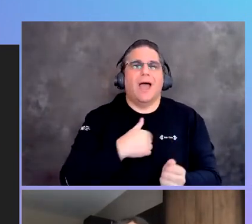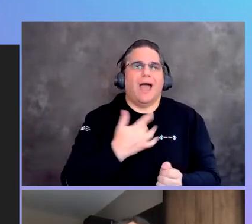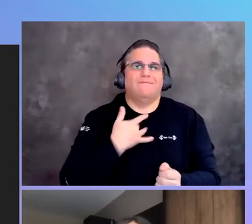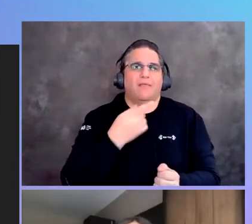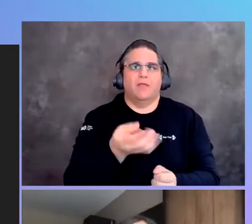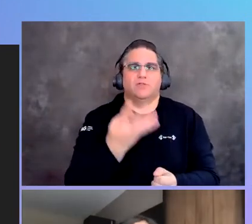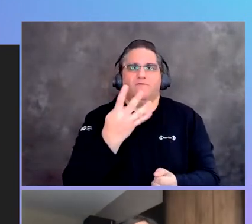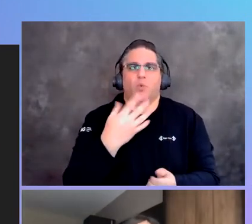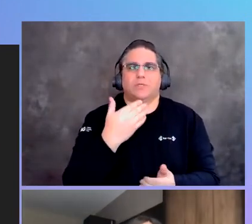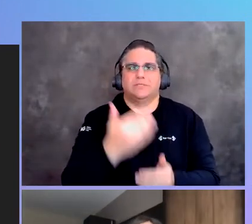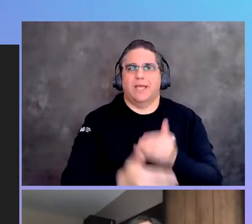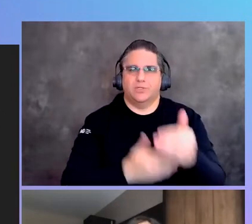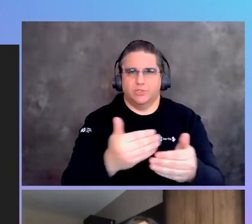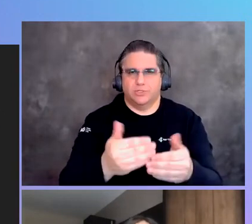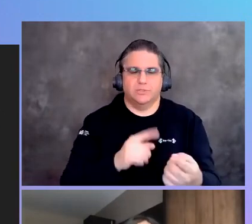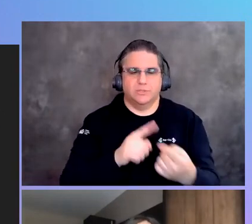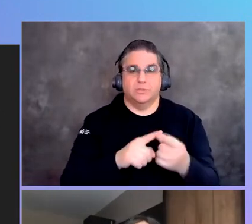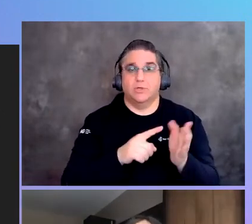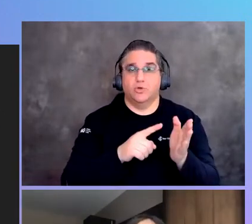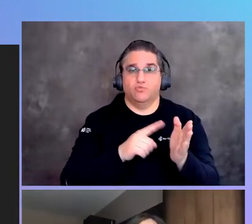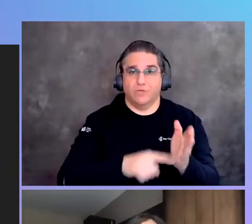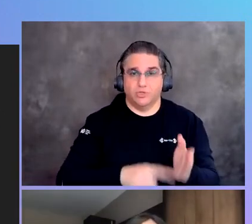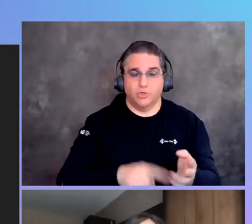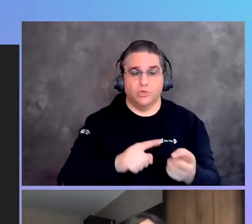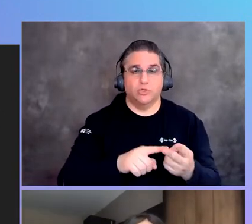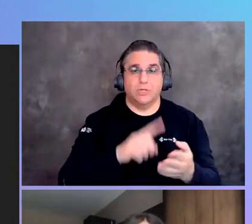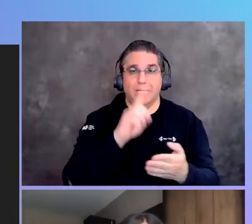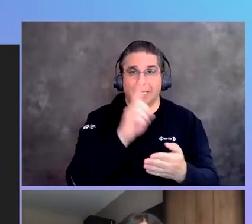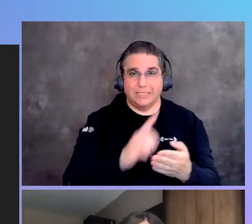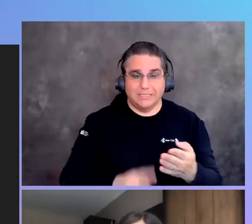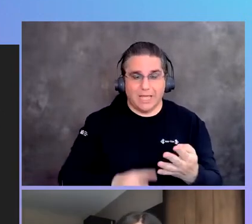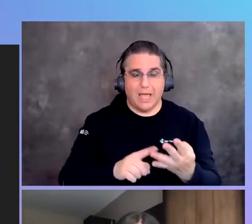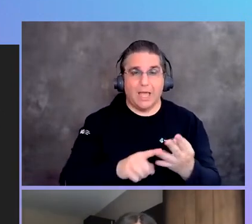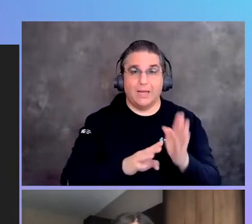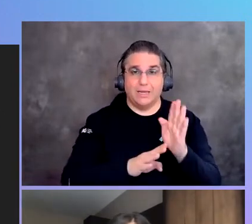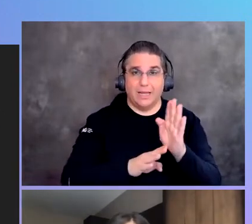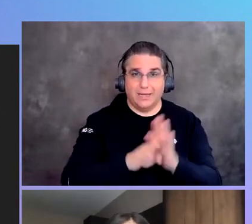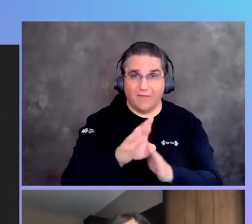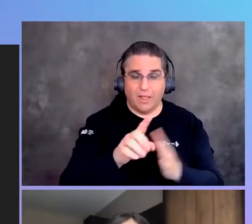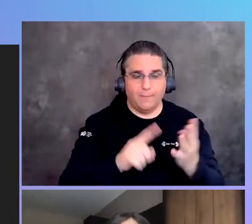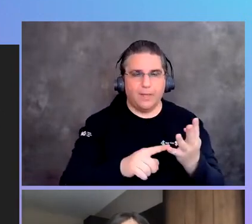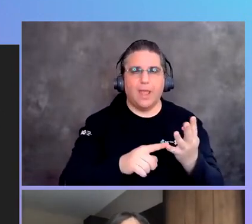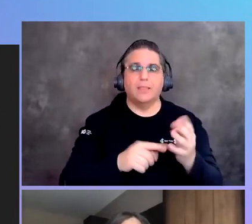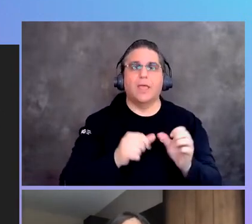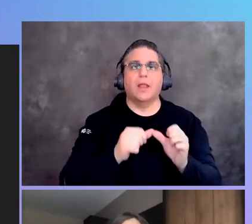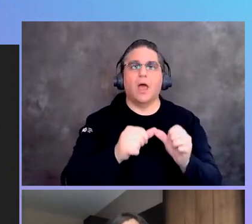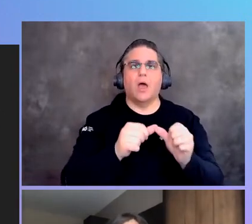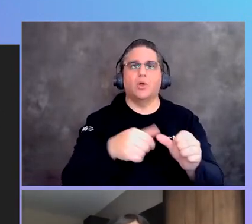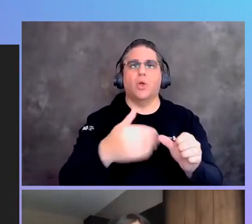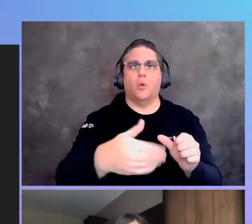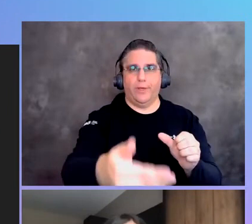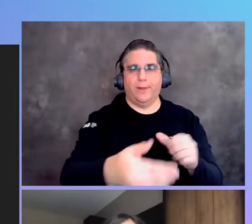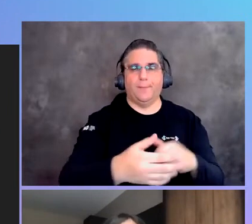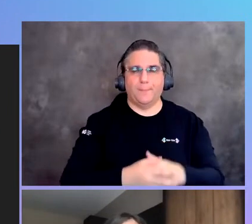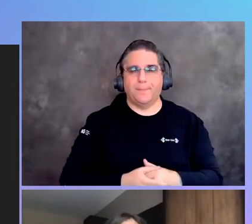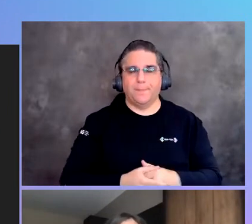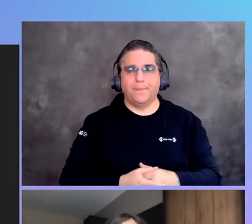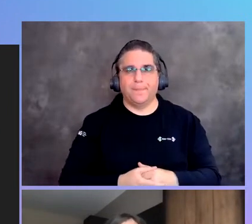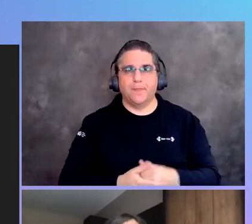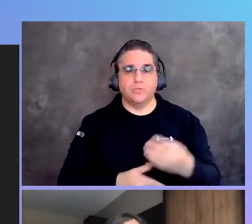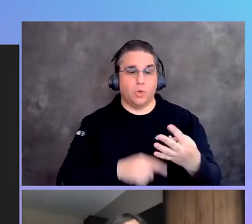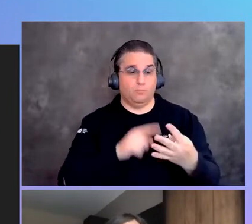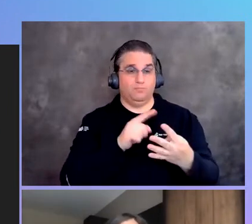have research, design, development, and then ongoing basis. In the research